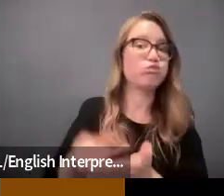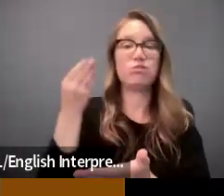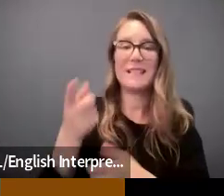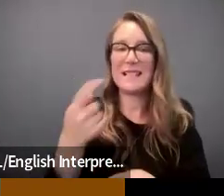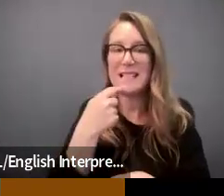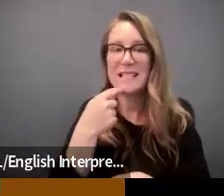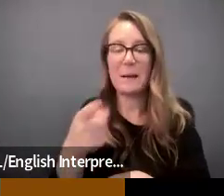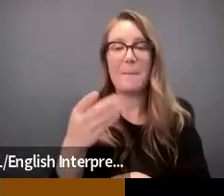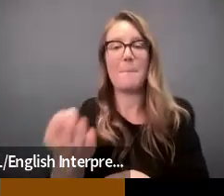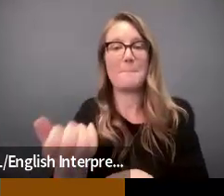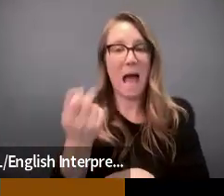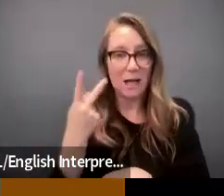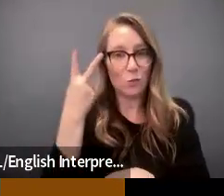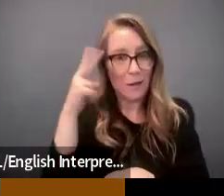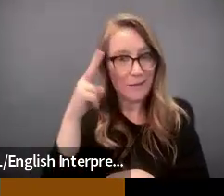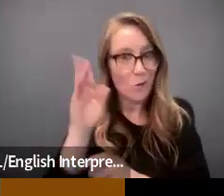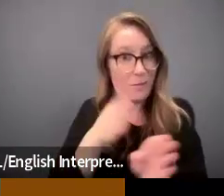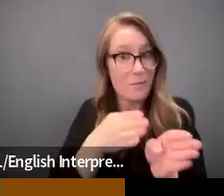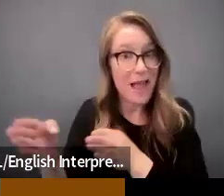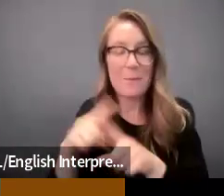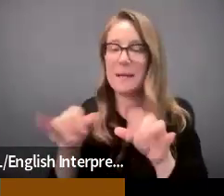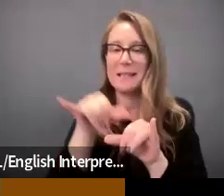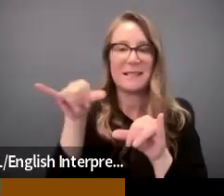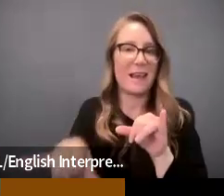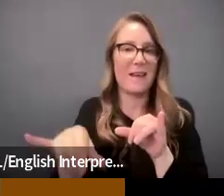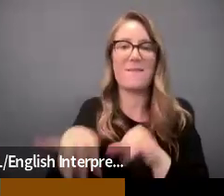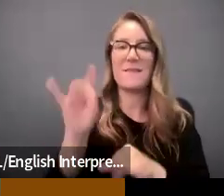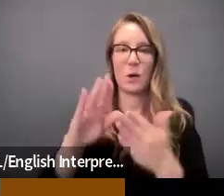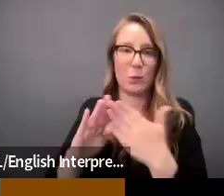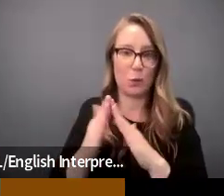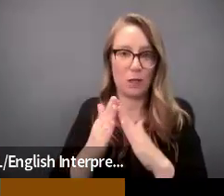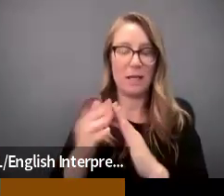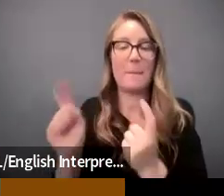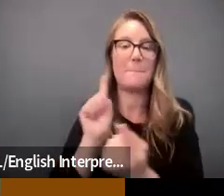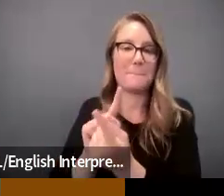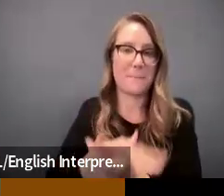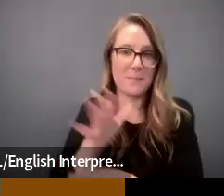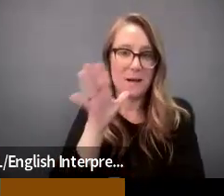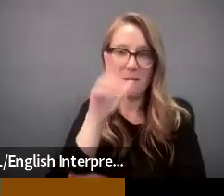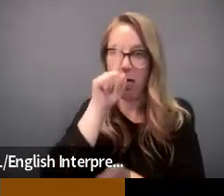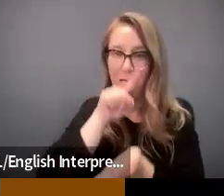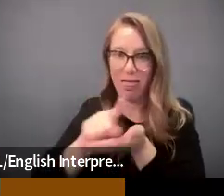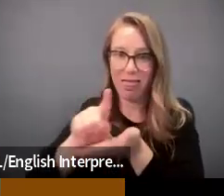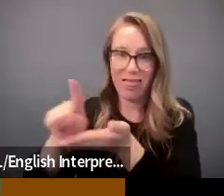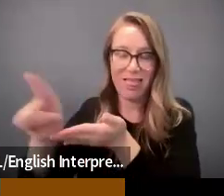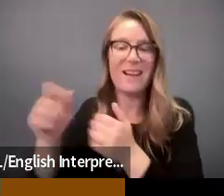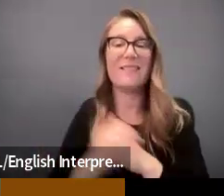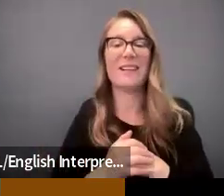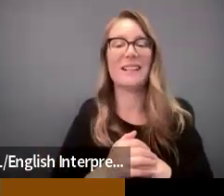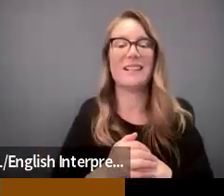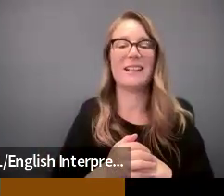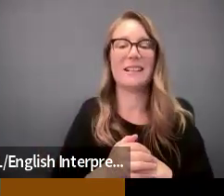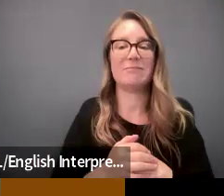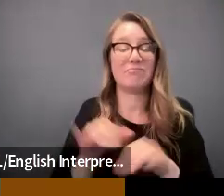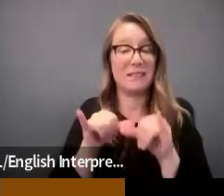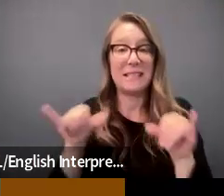then going back to Mexico. But he stayed, he found community, he met my mom, he fell in love,